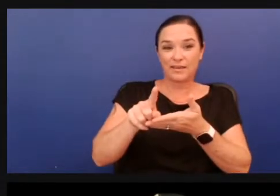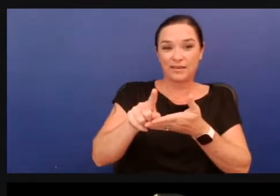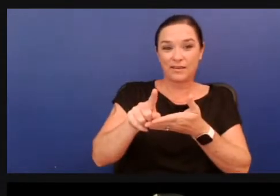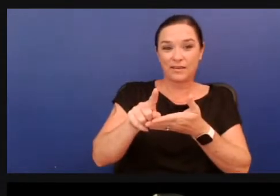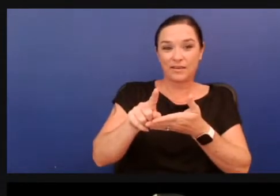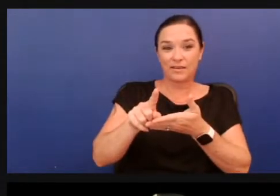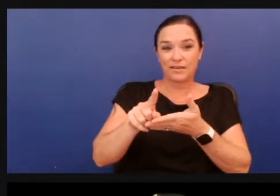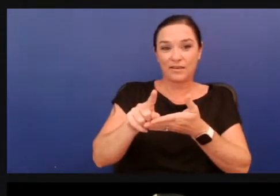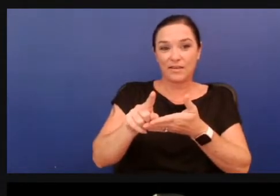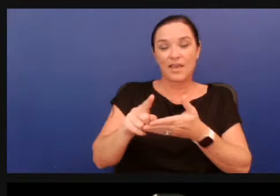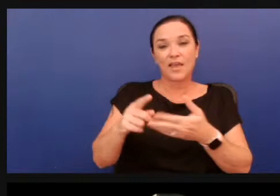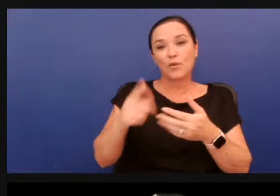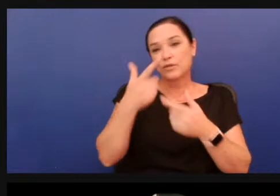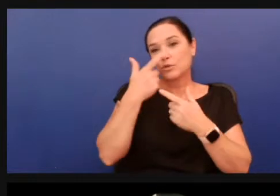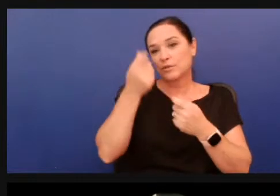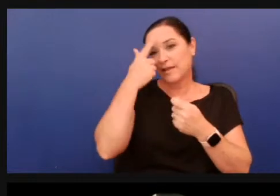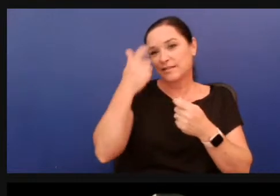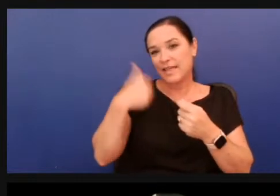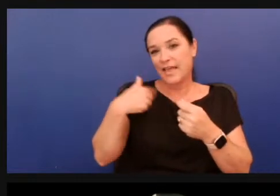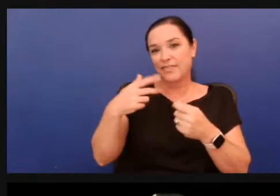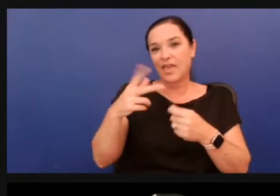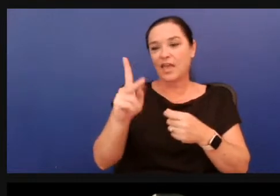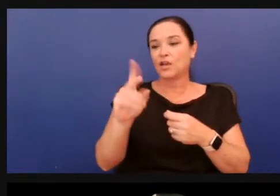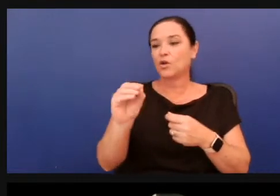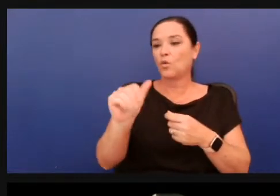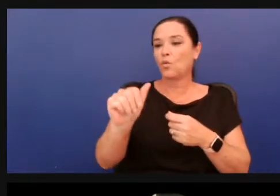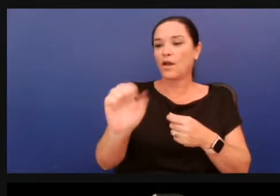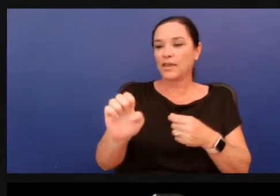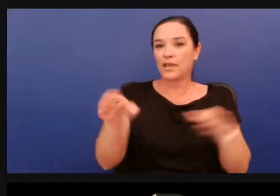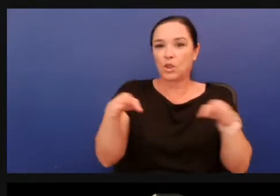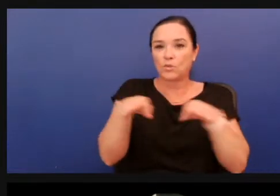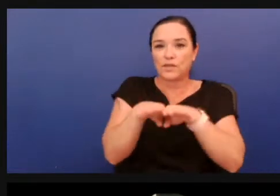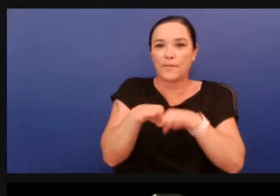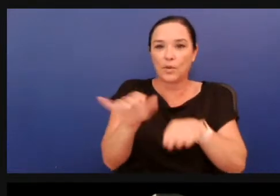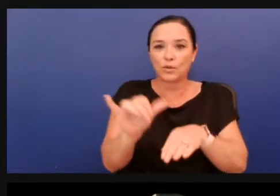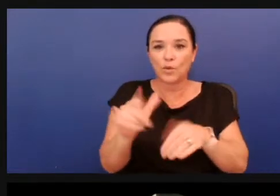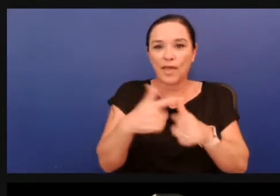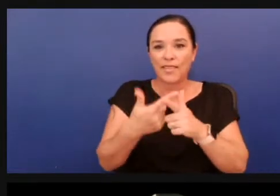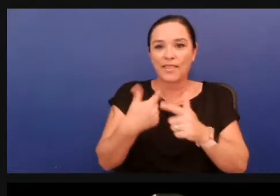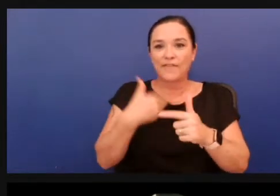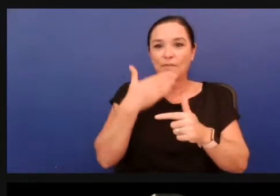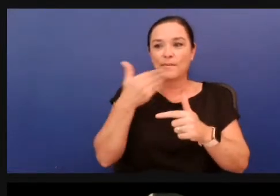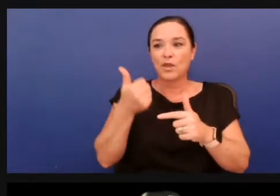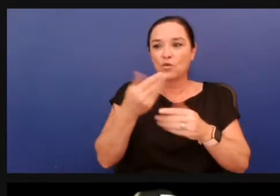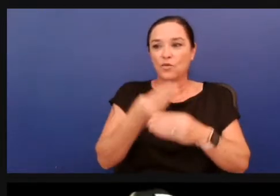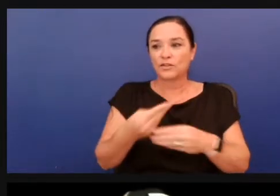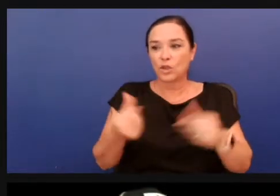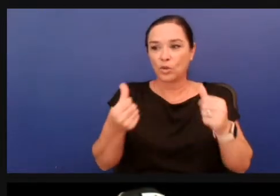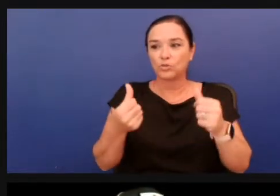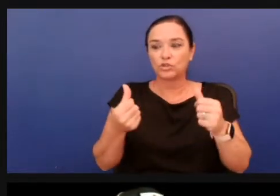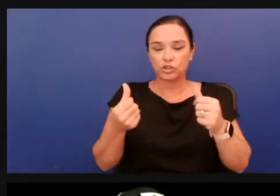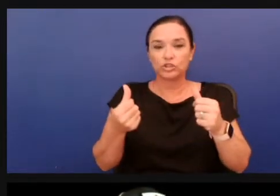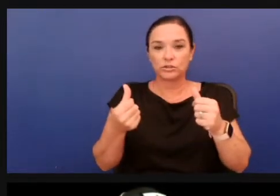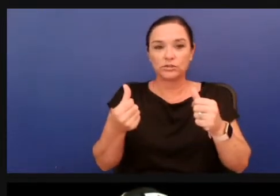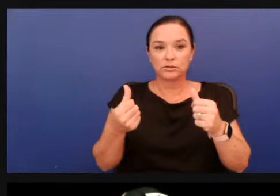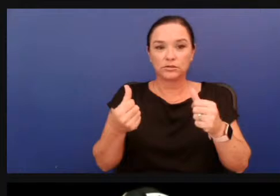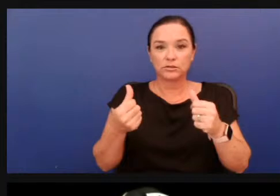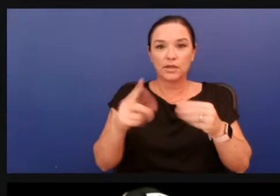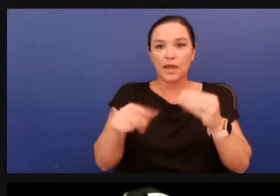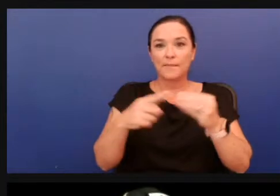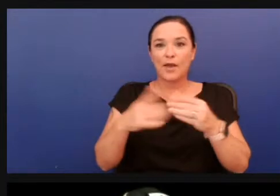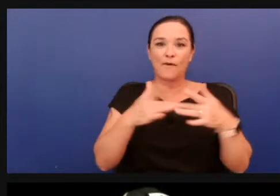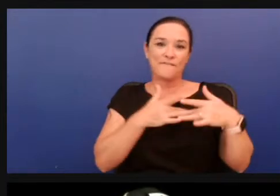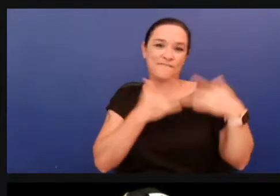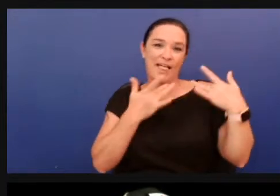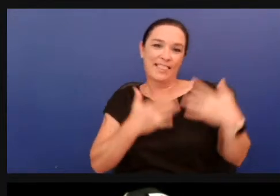of information about the Kauai closing up as well. And here is a little bit better resolution your Valentine lava for the